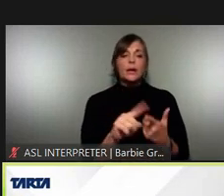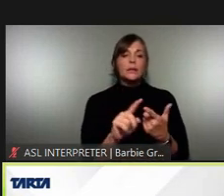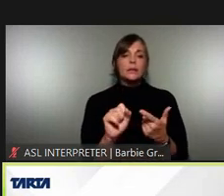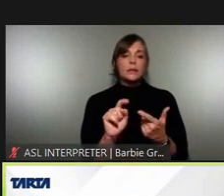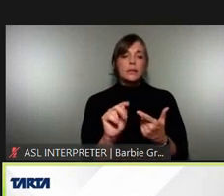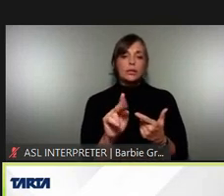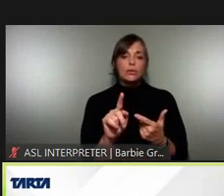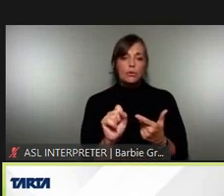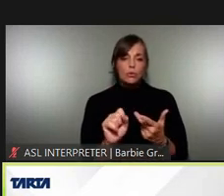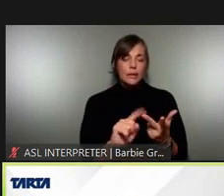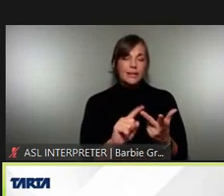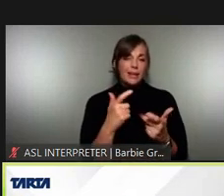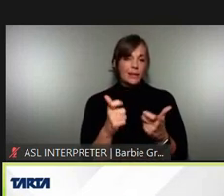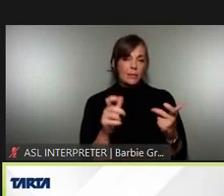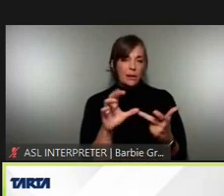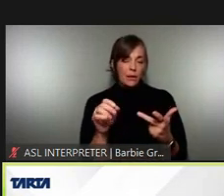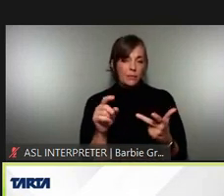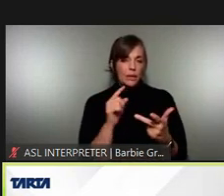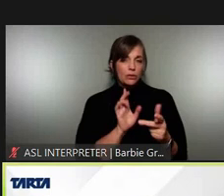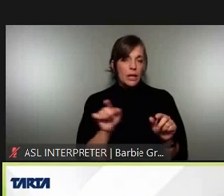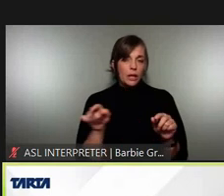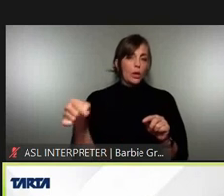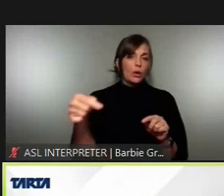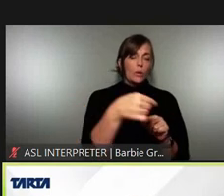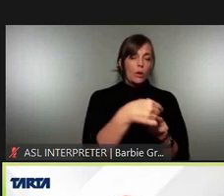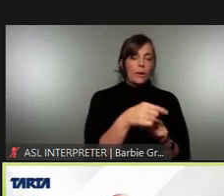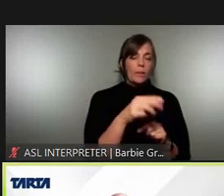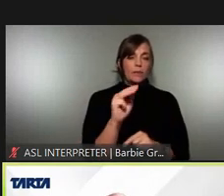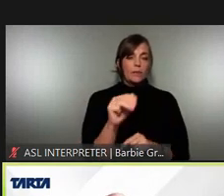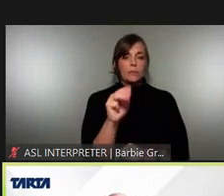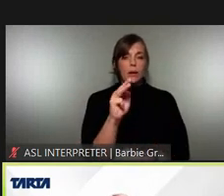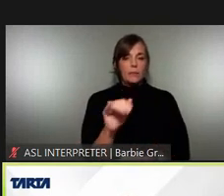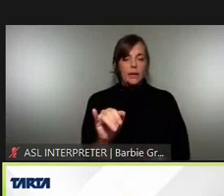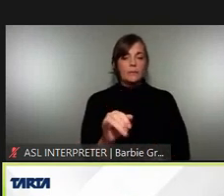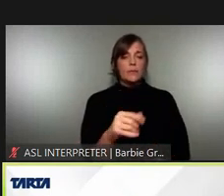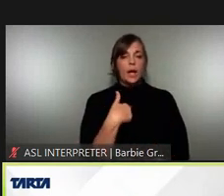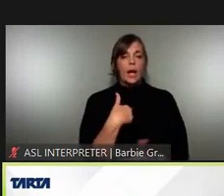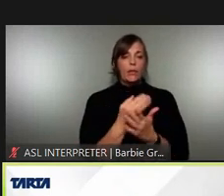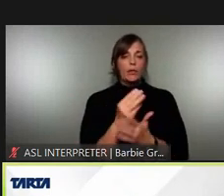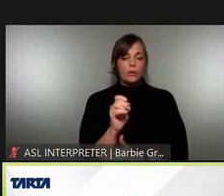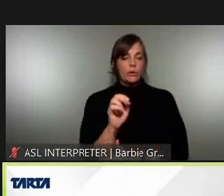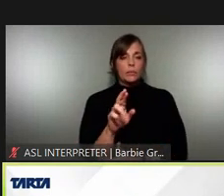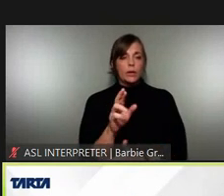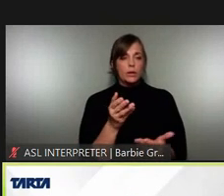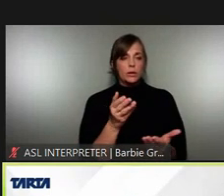major employers in a loop on the way back from Maumee. Also serves the Meyer store in